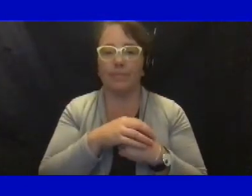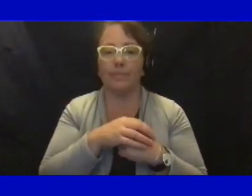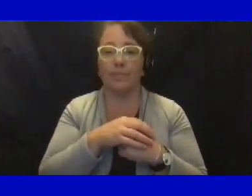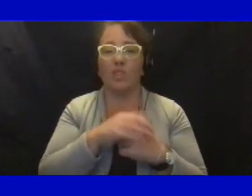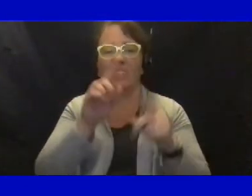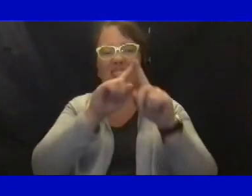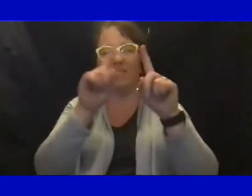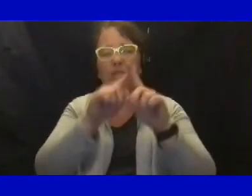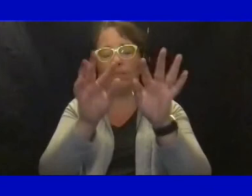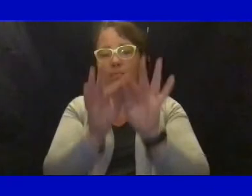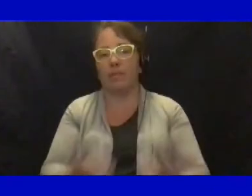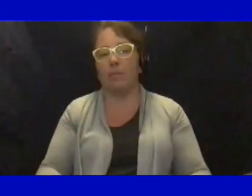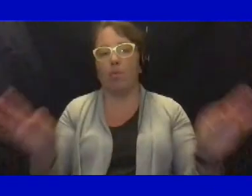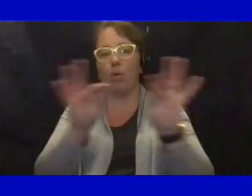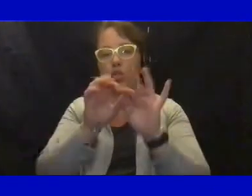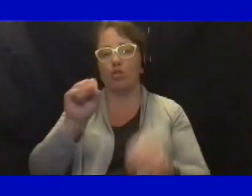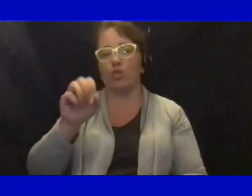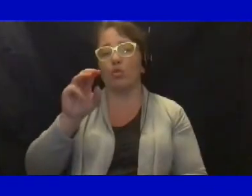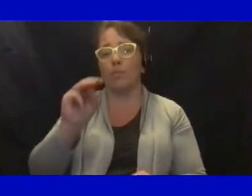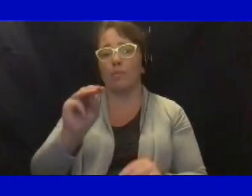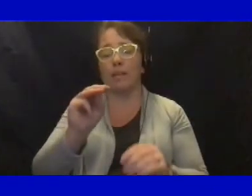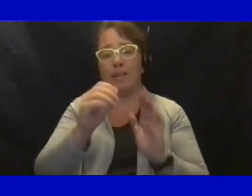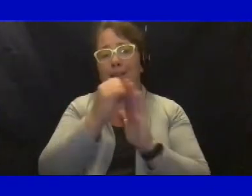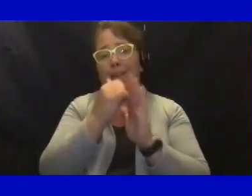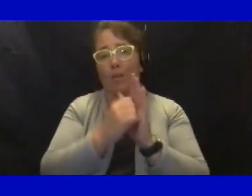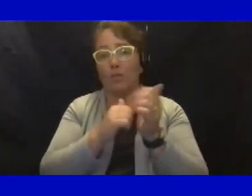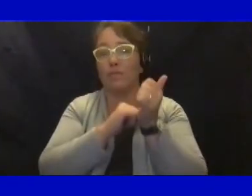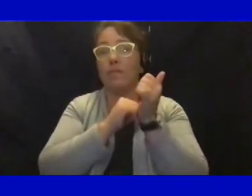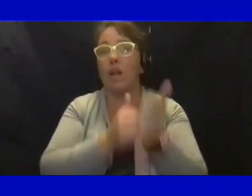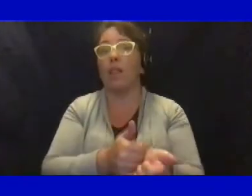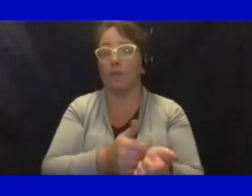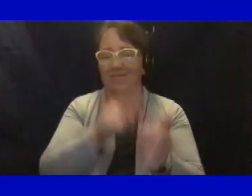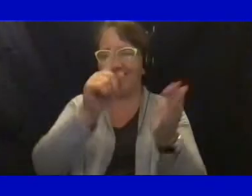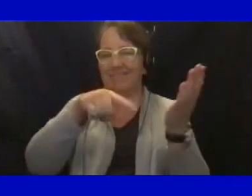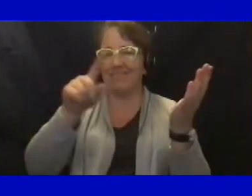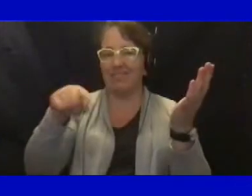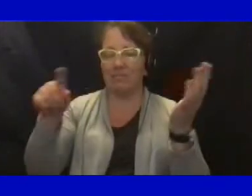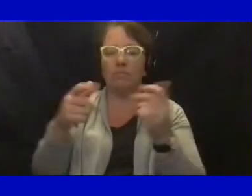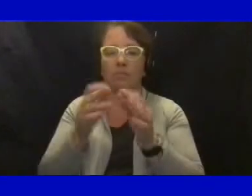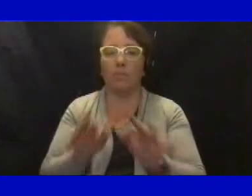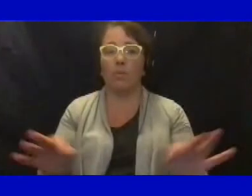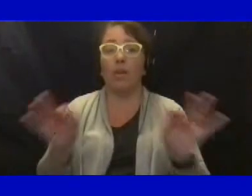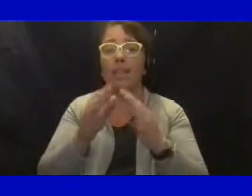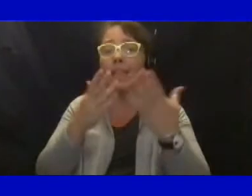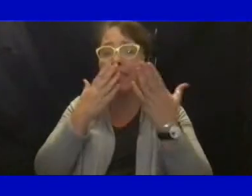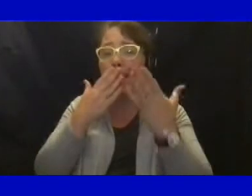and your family safe. With that, thank you very much. I want you to have a good evening and be safe.